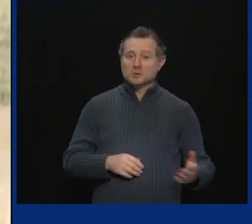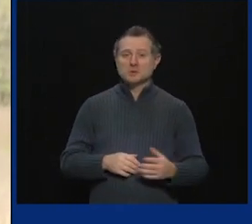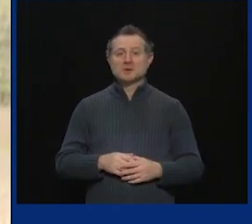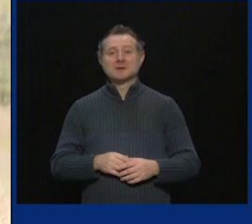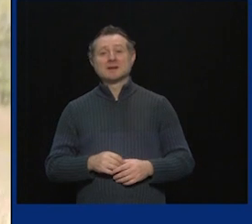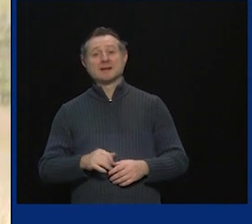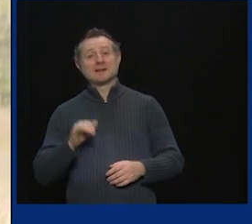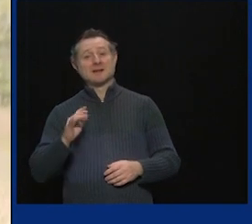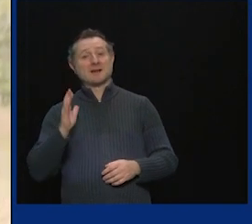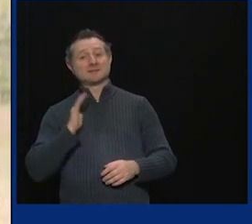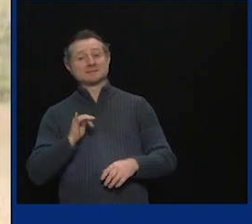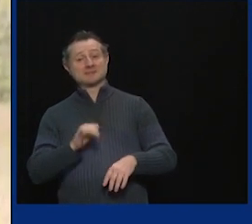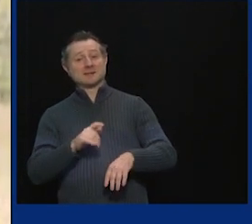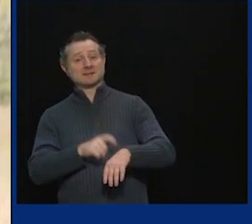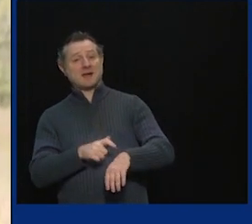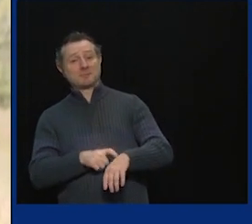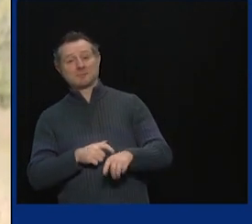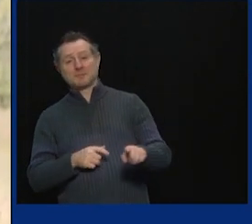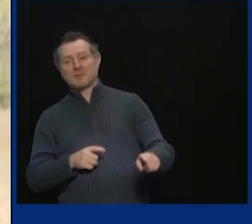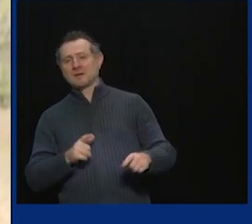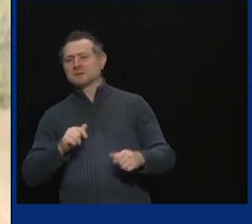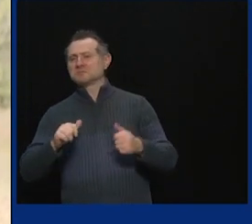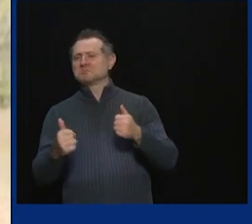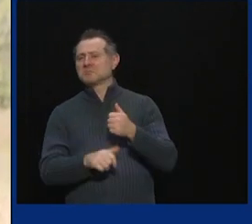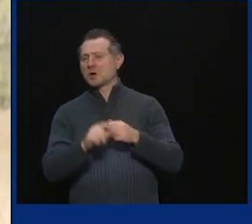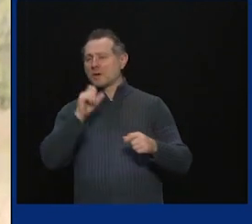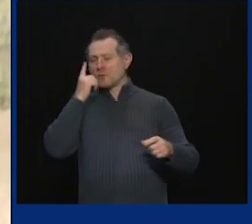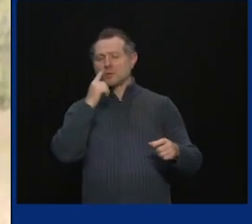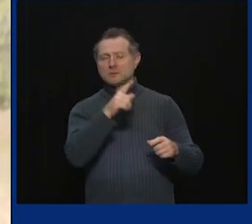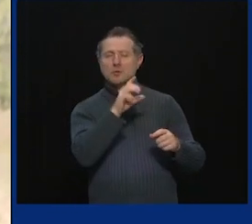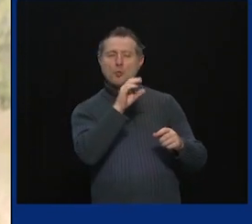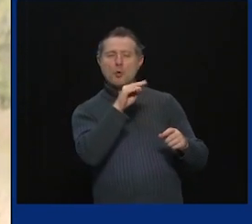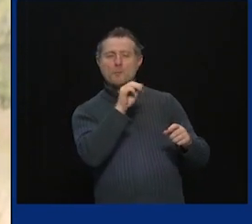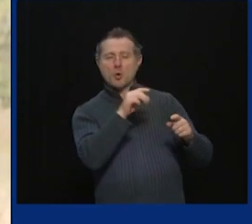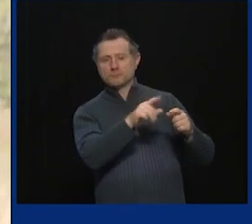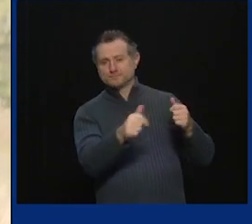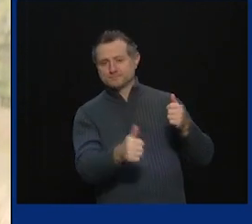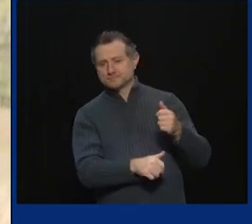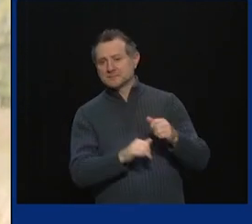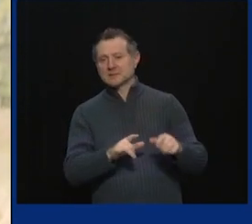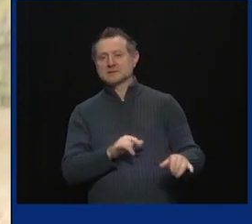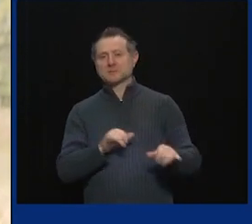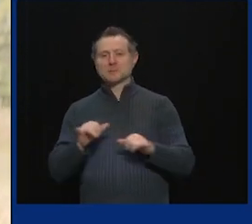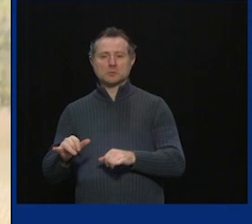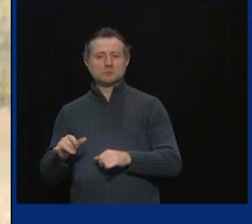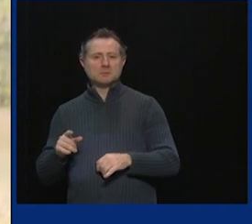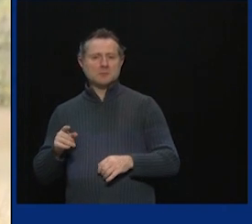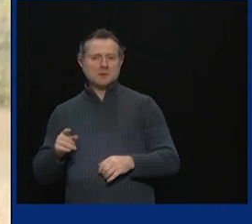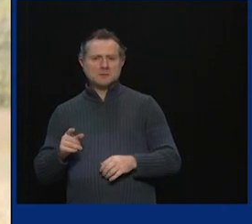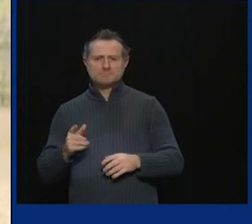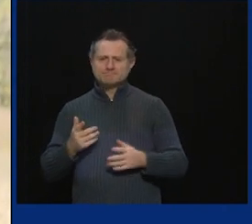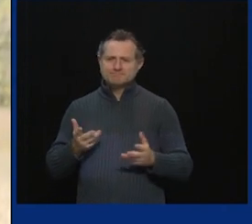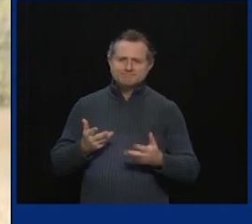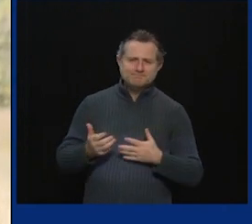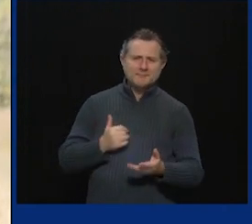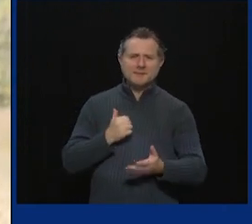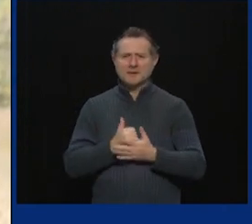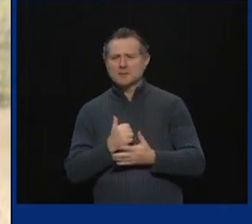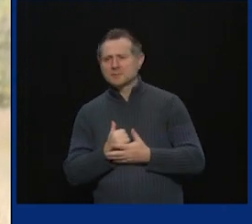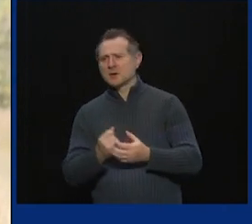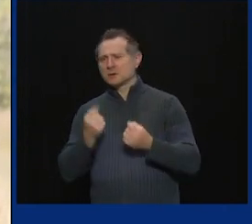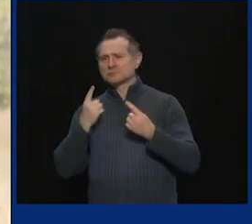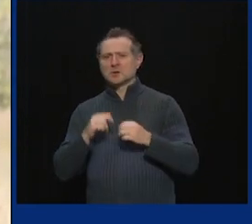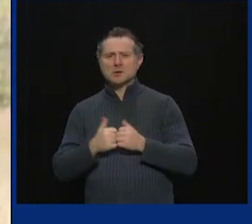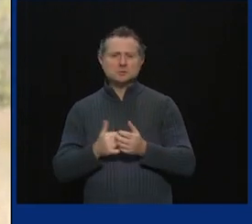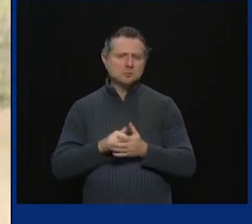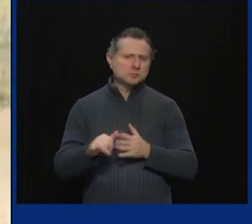was trying to understand how not only the state of New York could help the company,